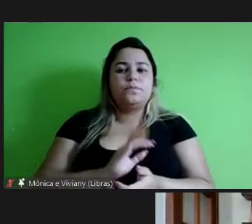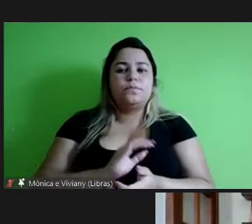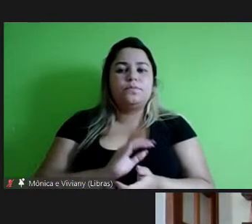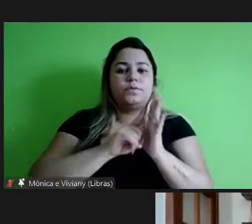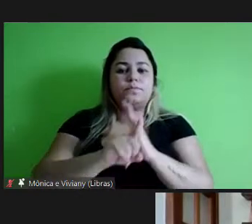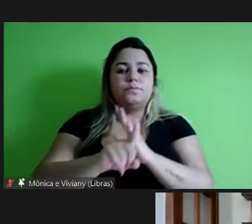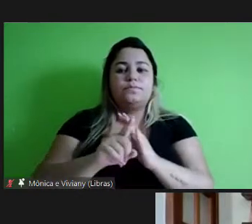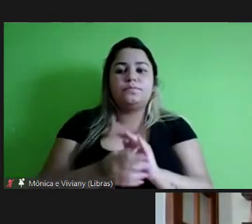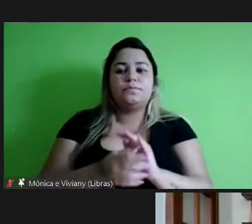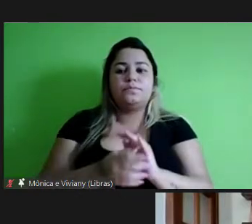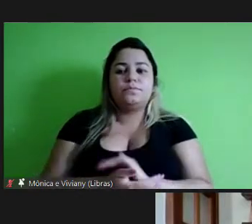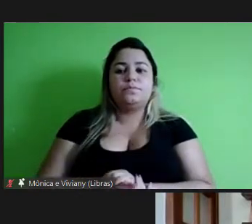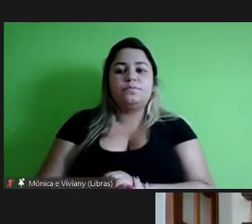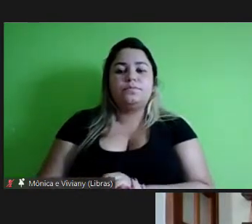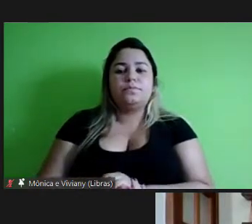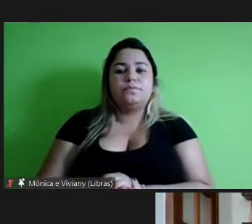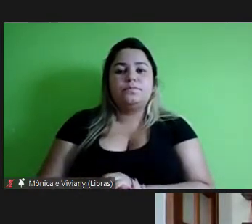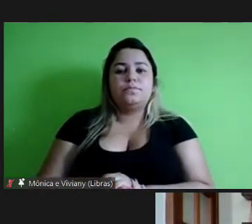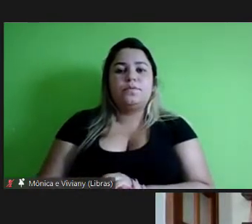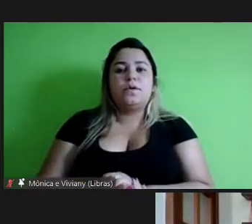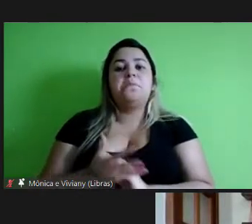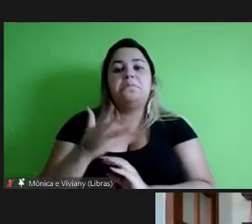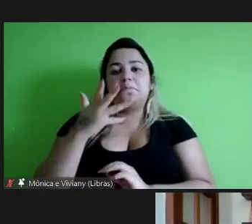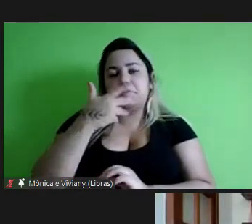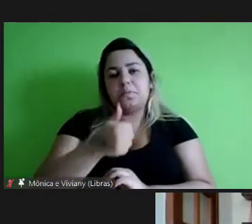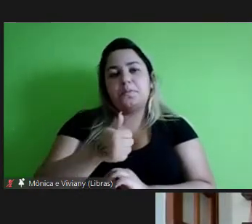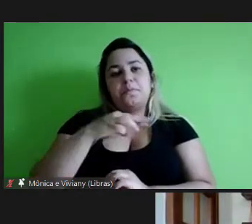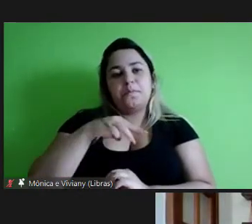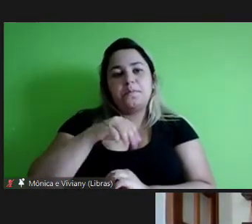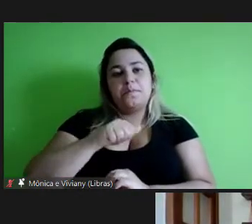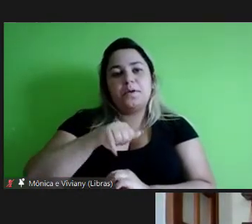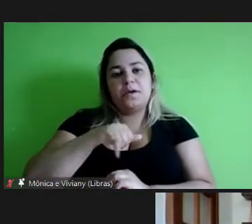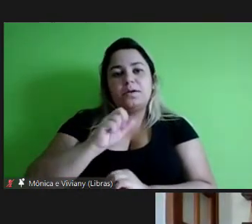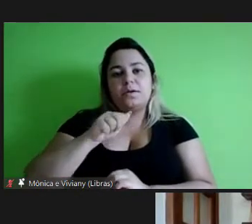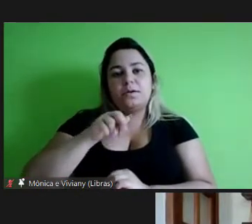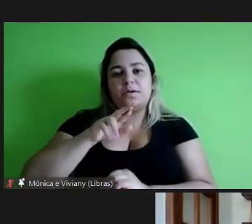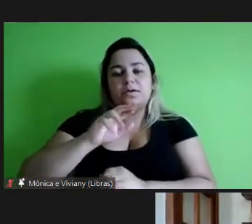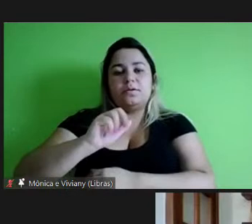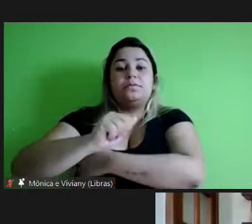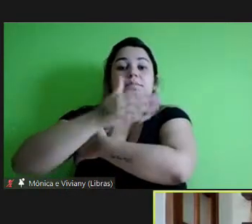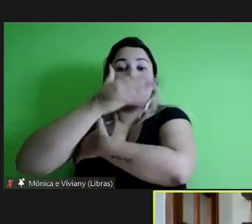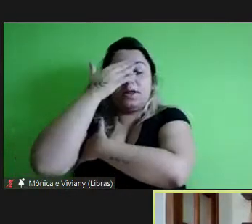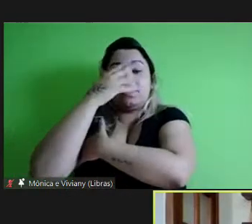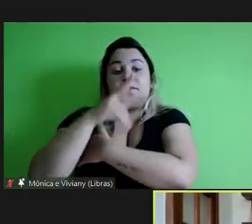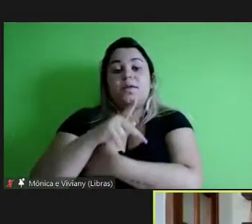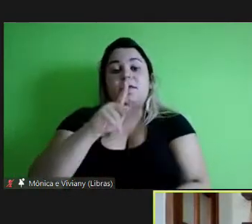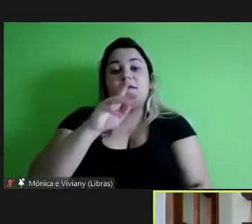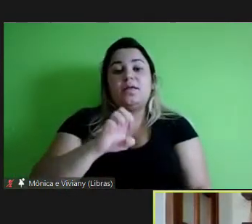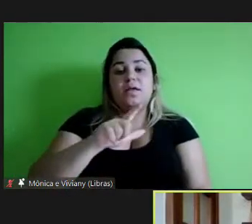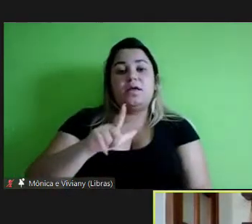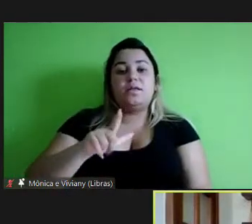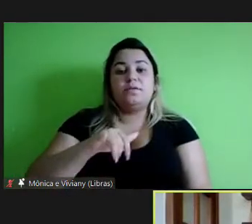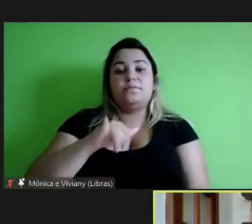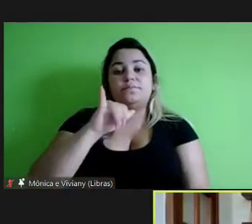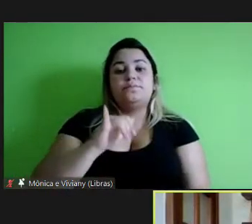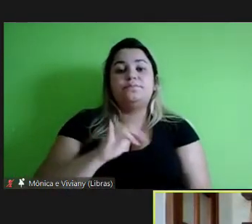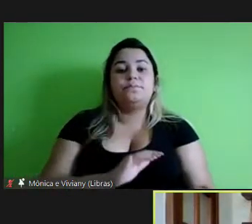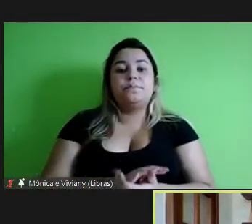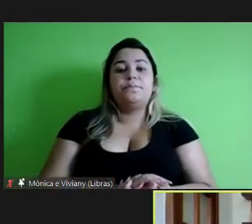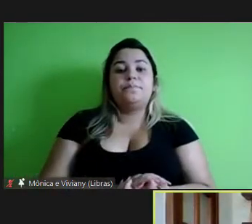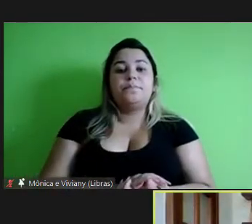if I answered it correctly. Thank you, Mayara. Now, Kelly, please.